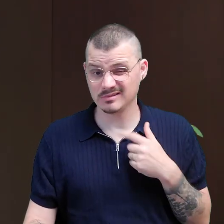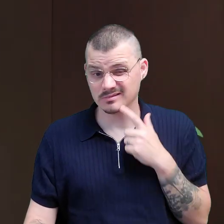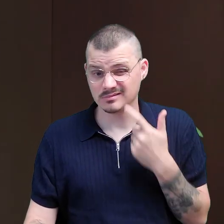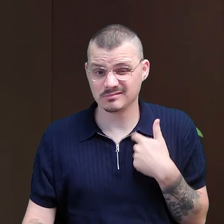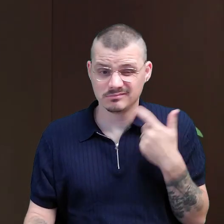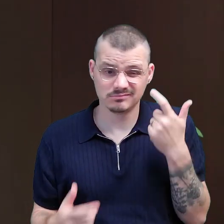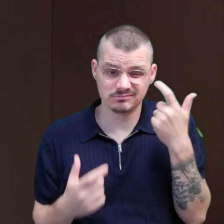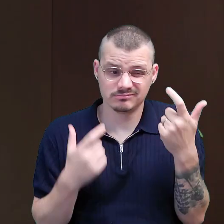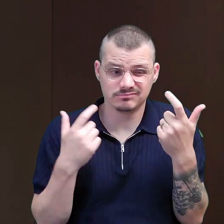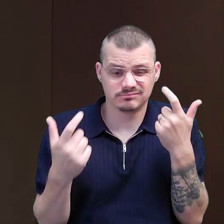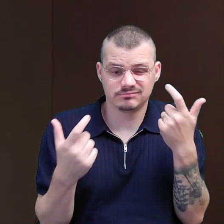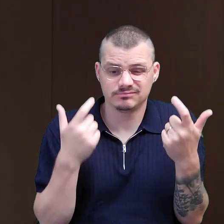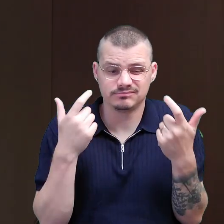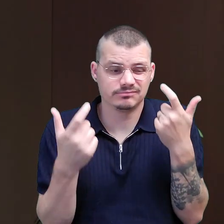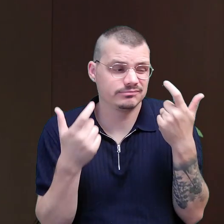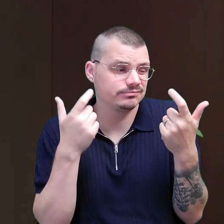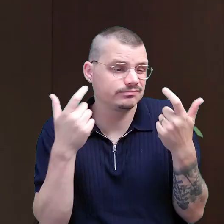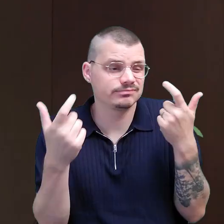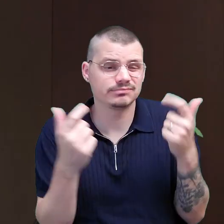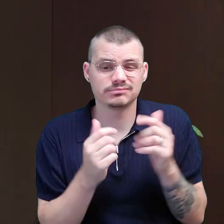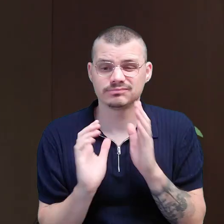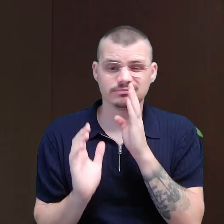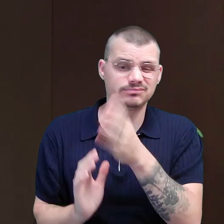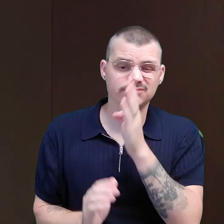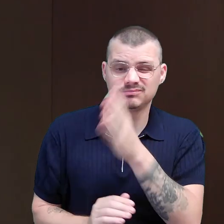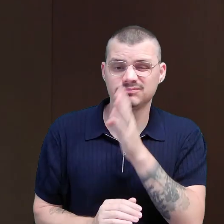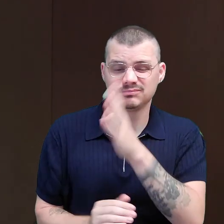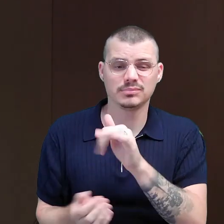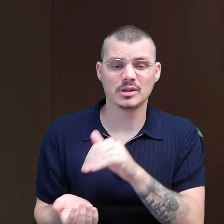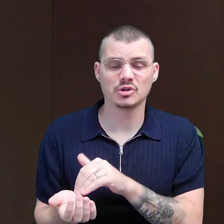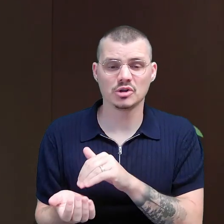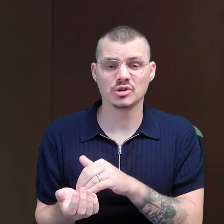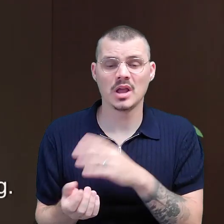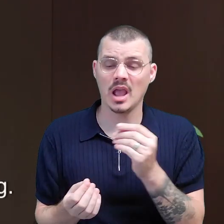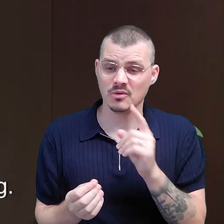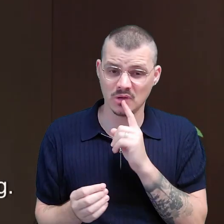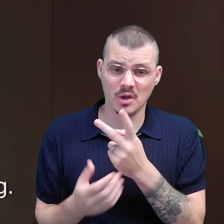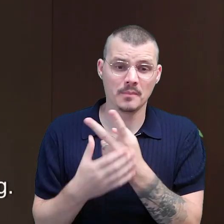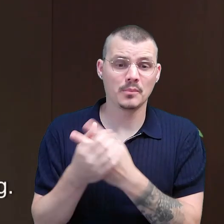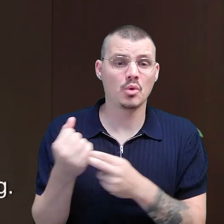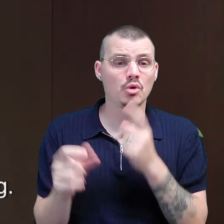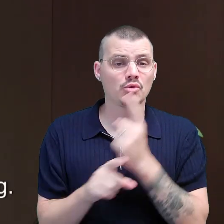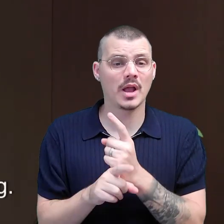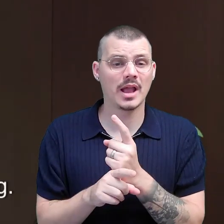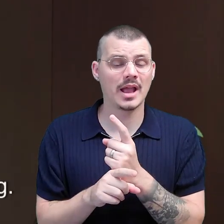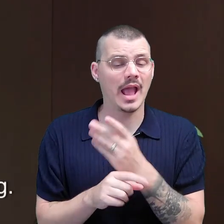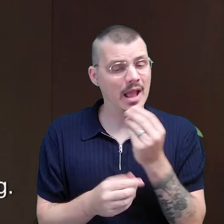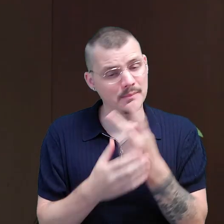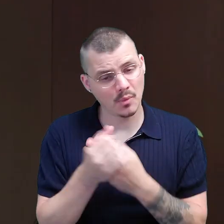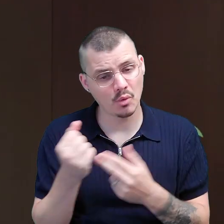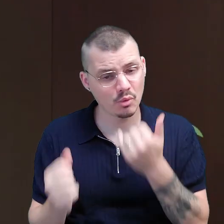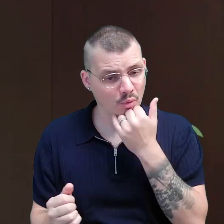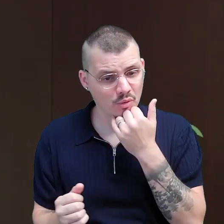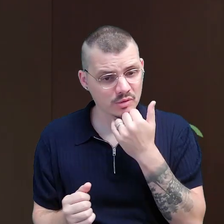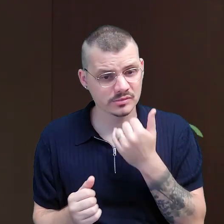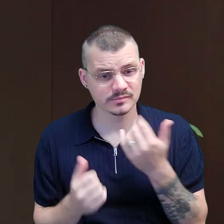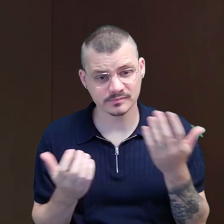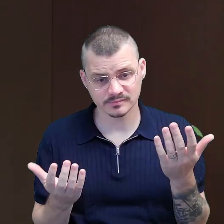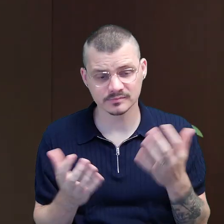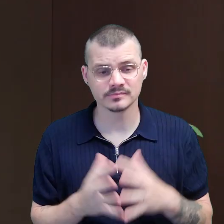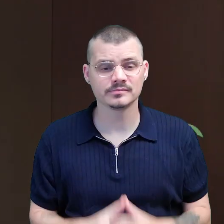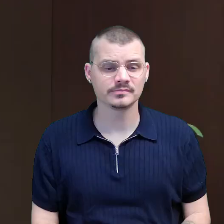been kind of a swaggery person with him. And we were both right and both wrong.